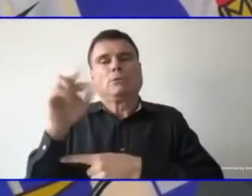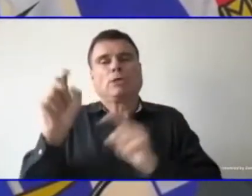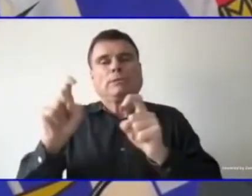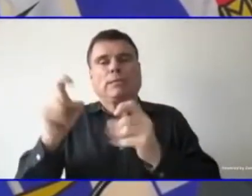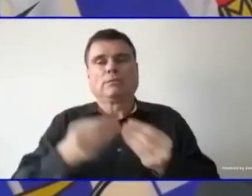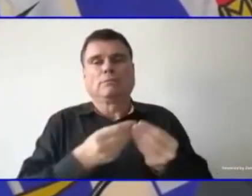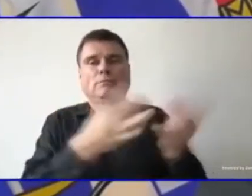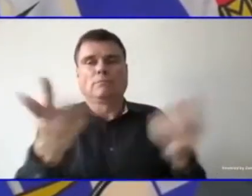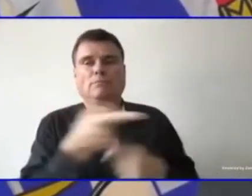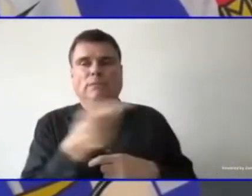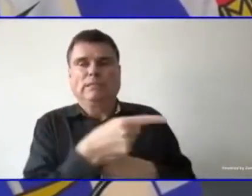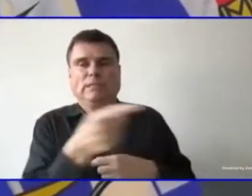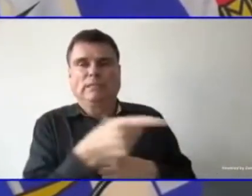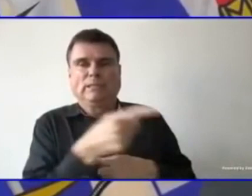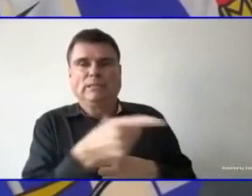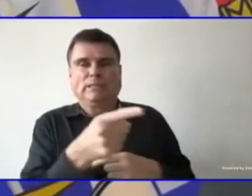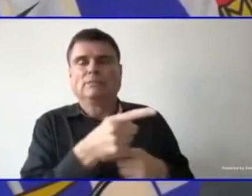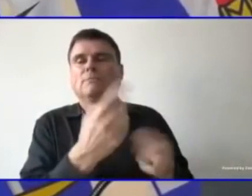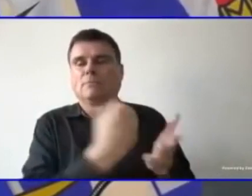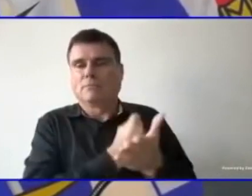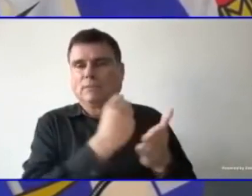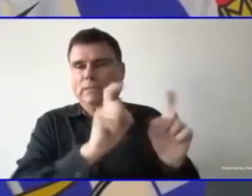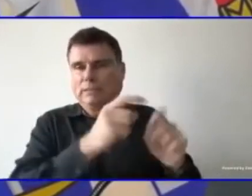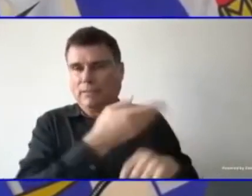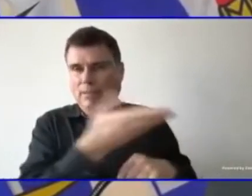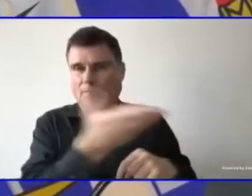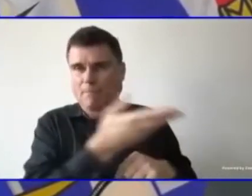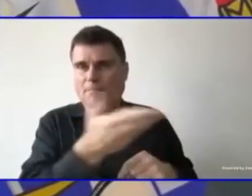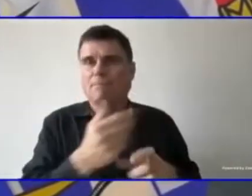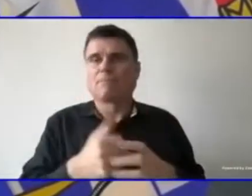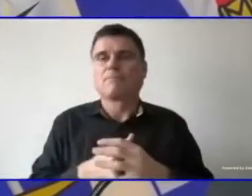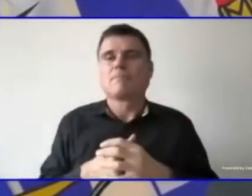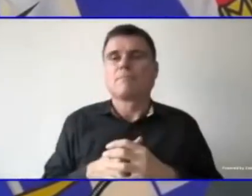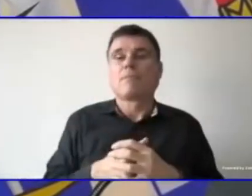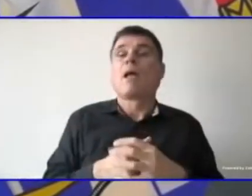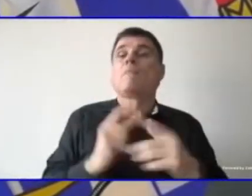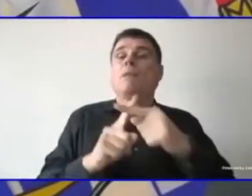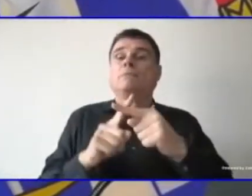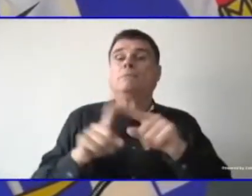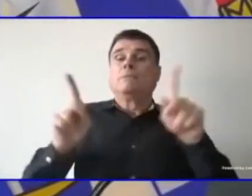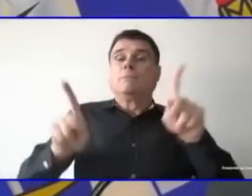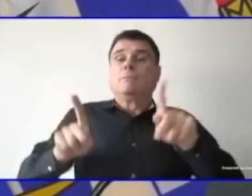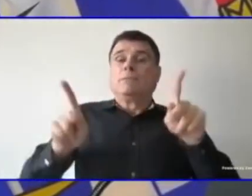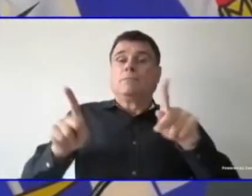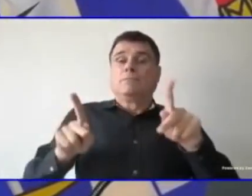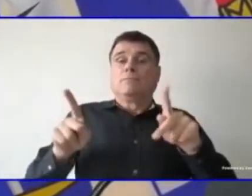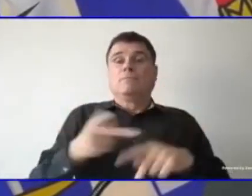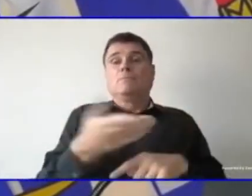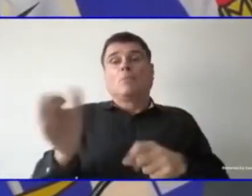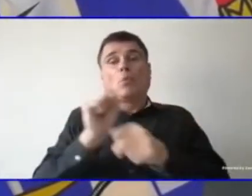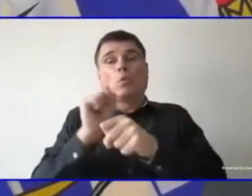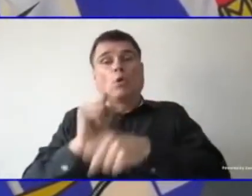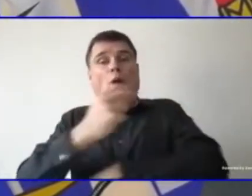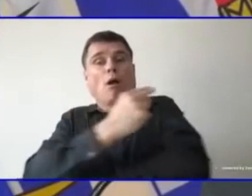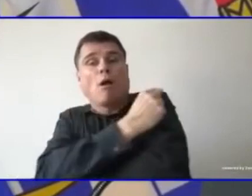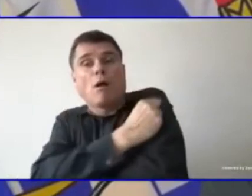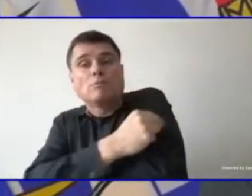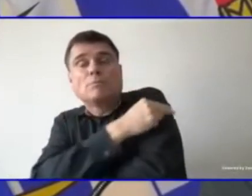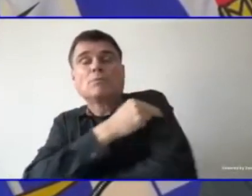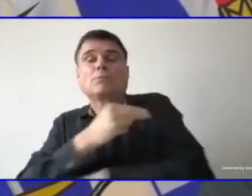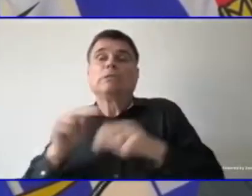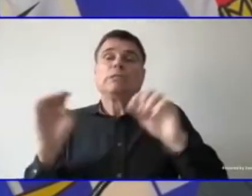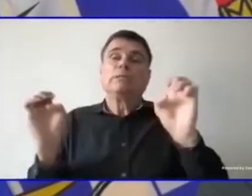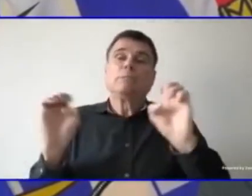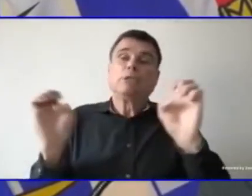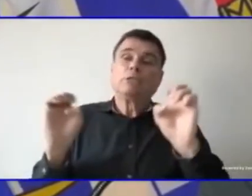our treatment centres, and as well to test people with symptoms who are hospital workers, emergency responders, and others